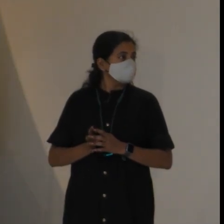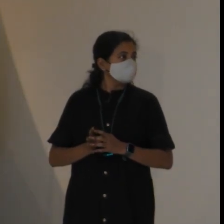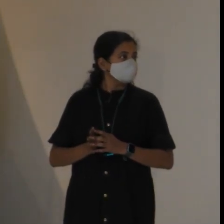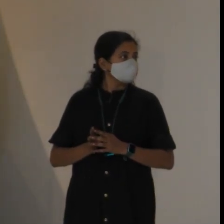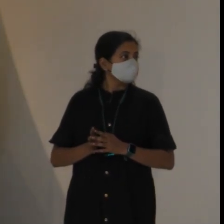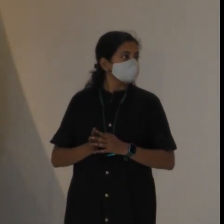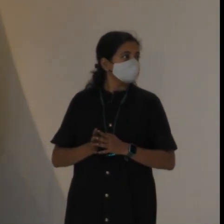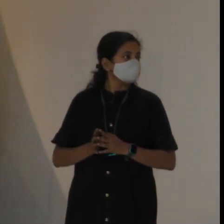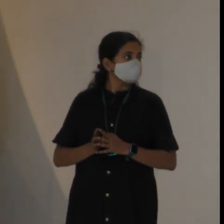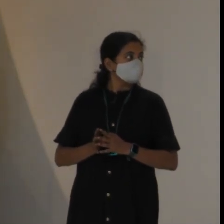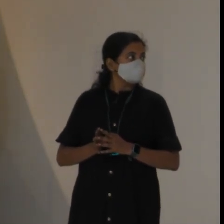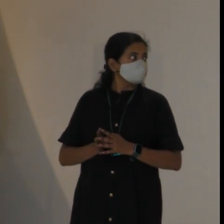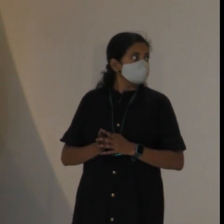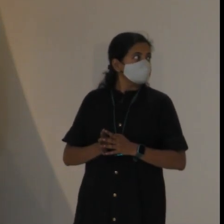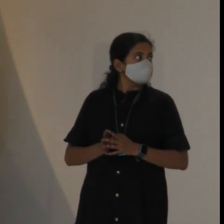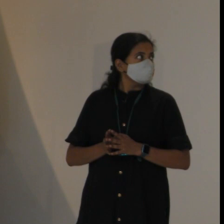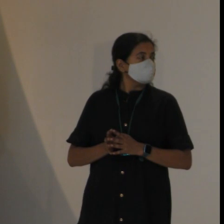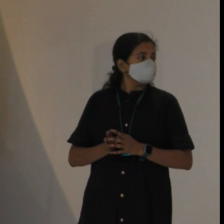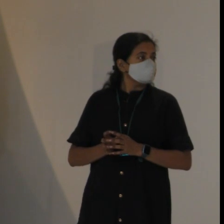Thank you.